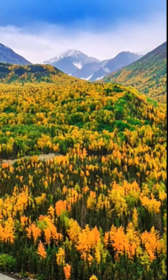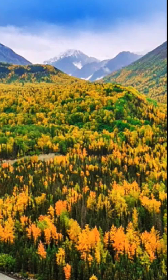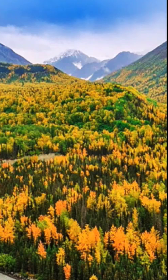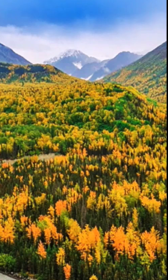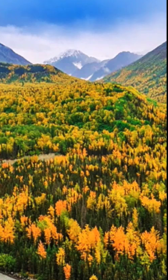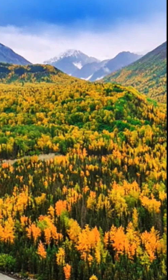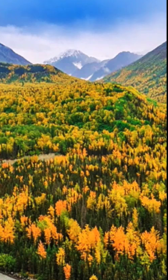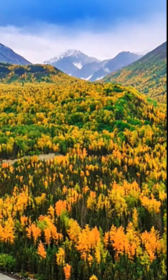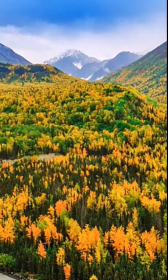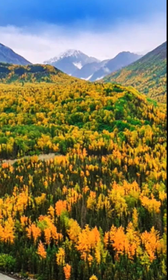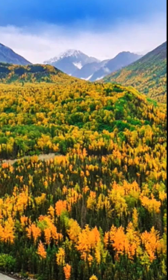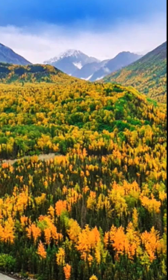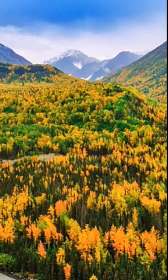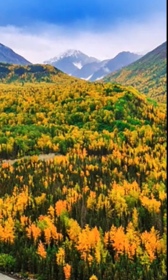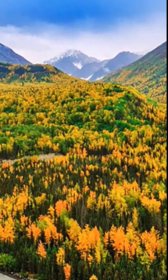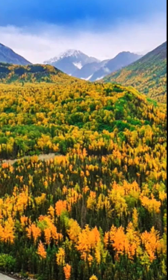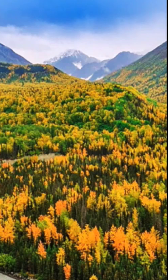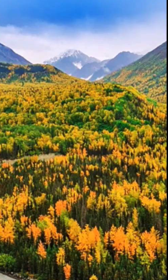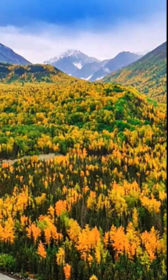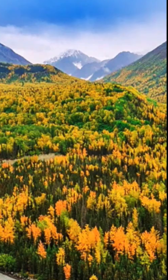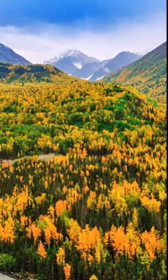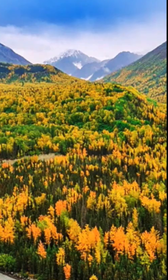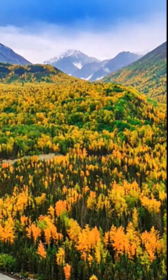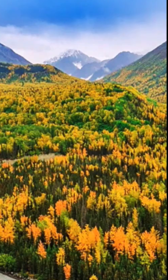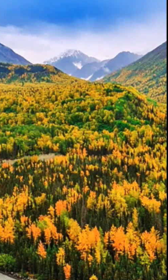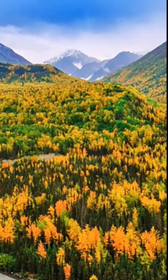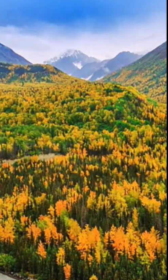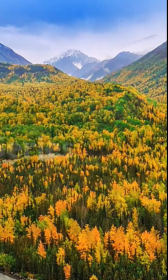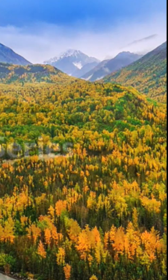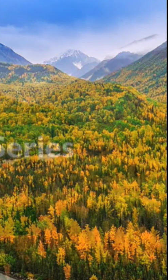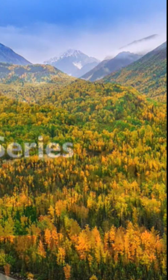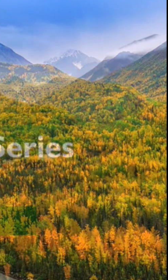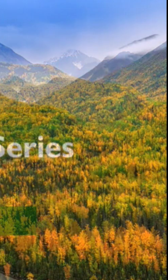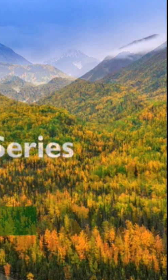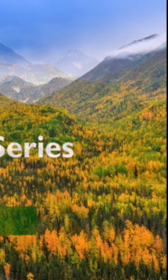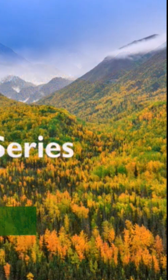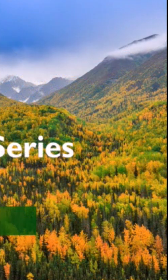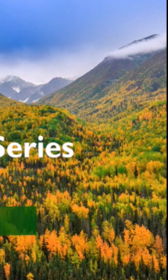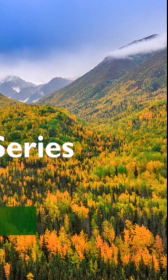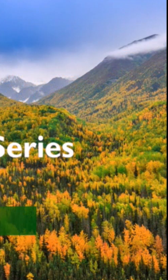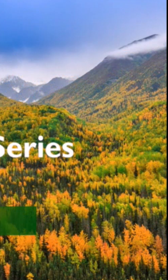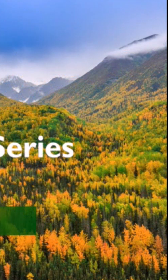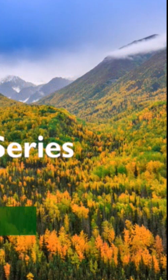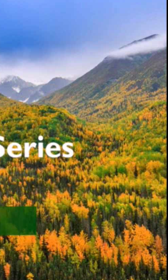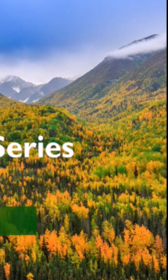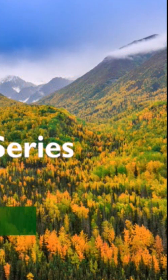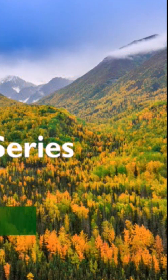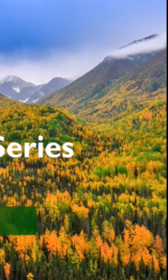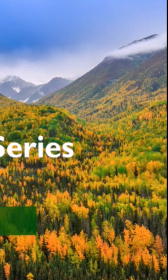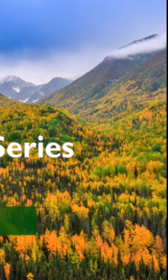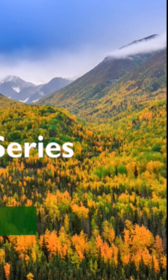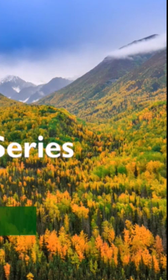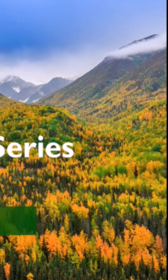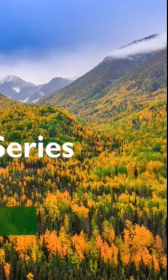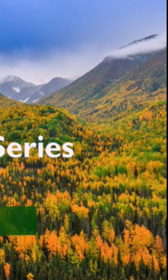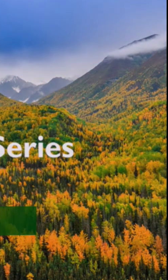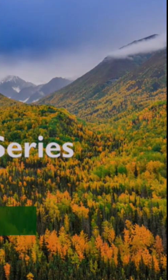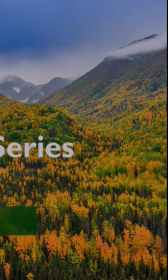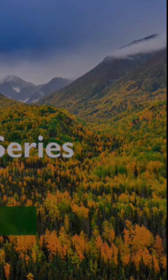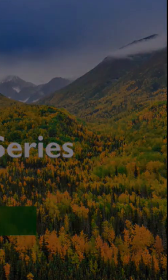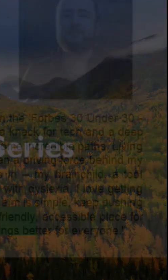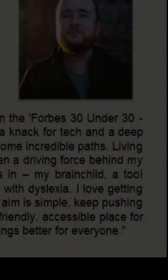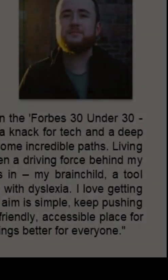Alaska Southeast. Tlingit, Haida, and Tsimshian peoples. Welcome to the session.